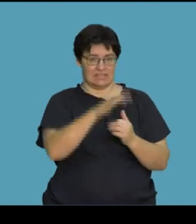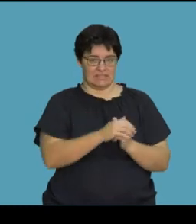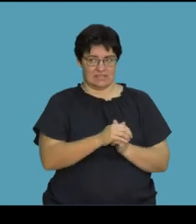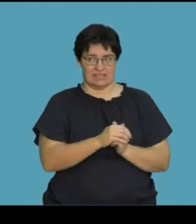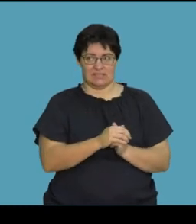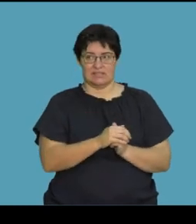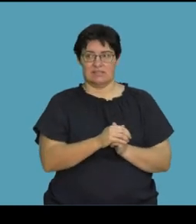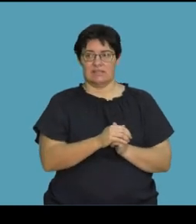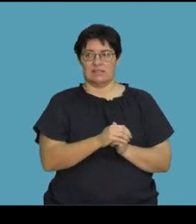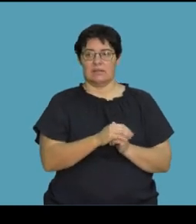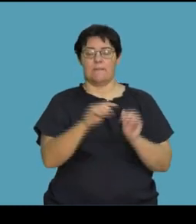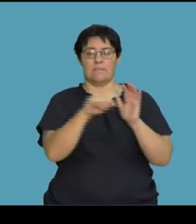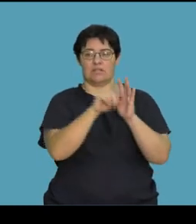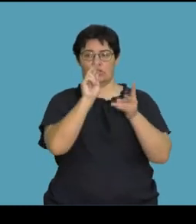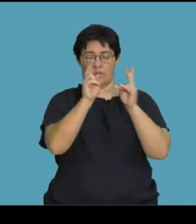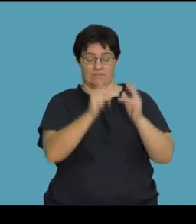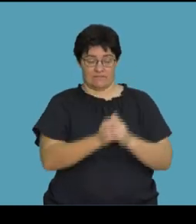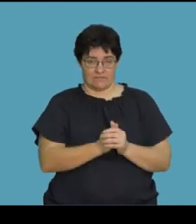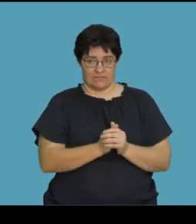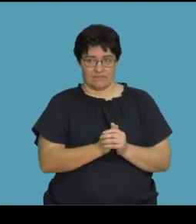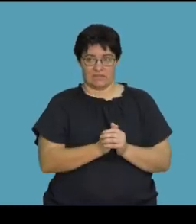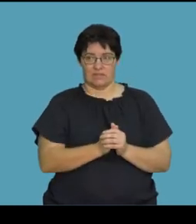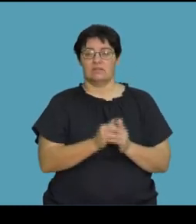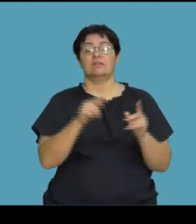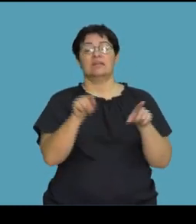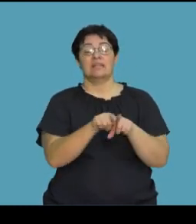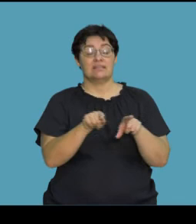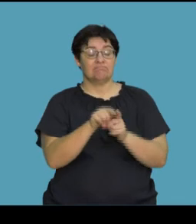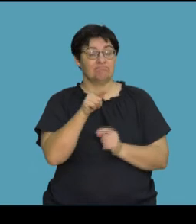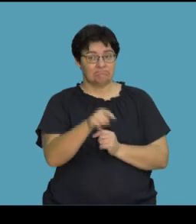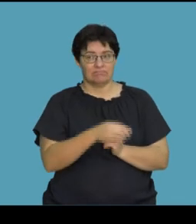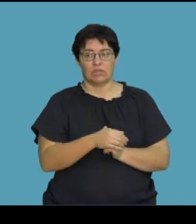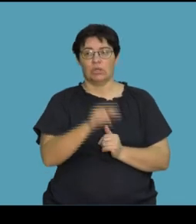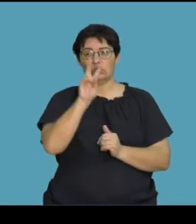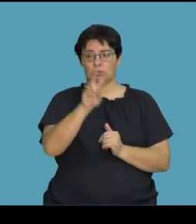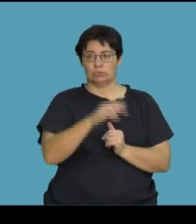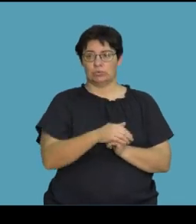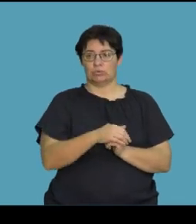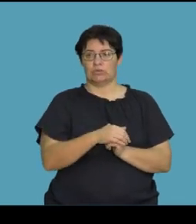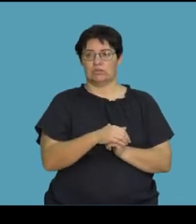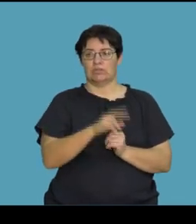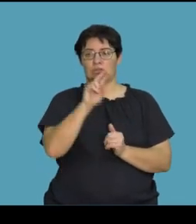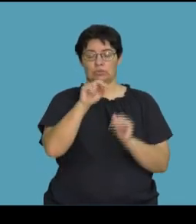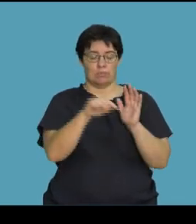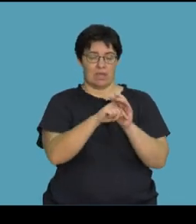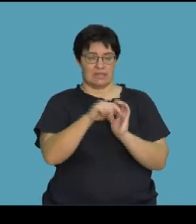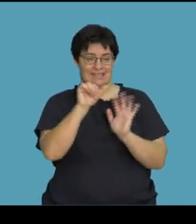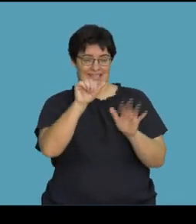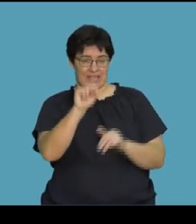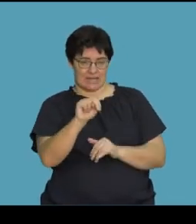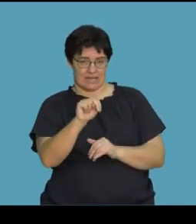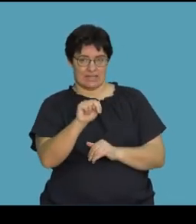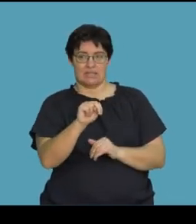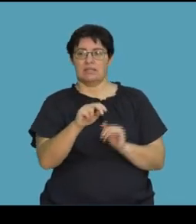then minus the 12. So this will therefore become 2. The 2n minus 6n